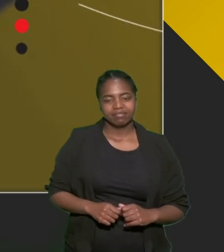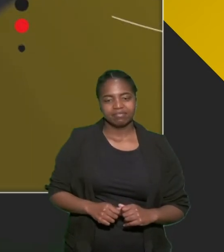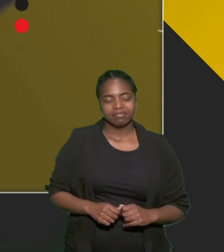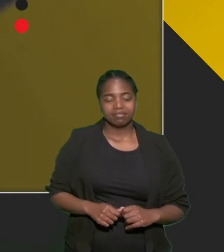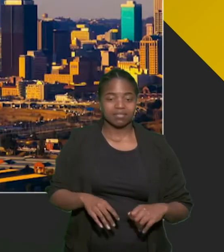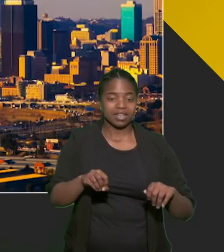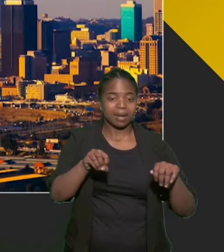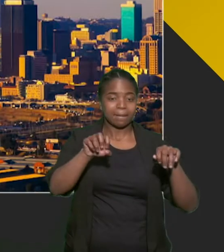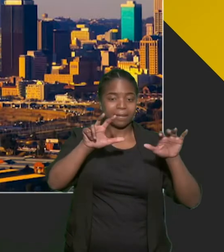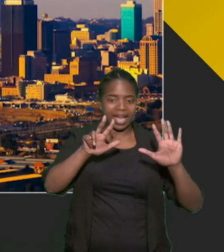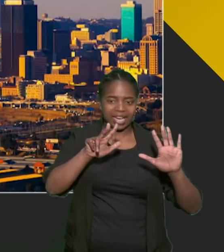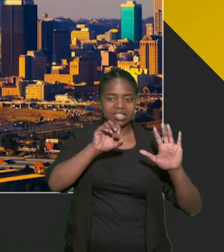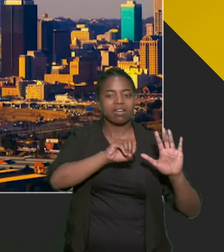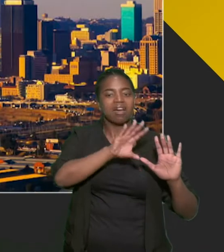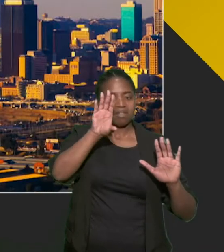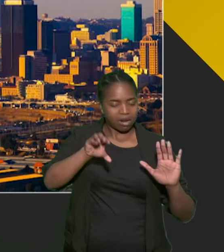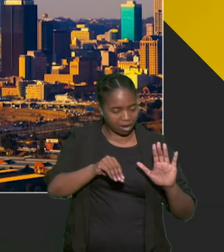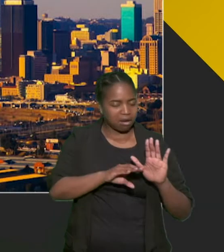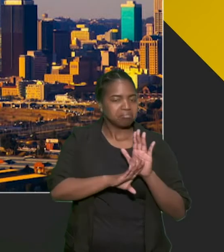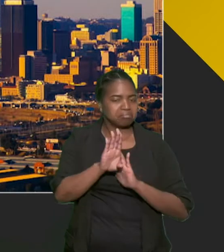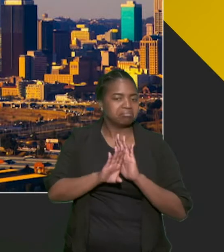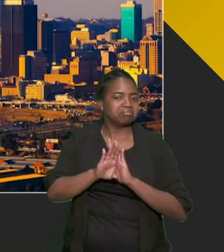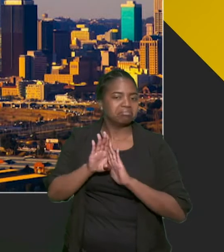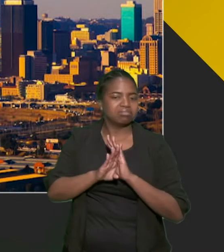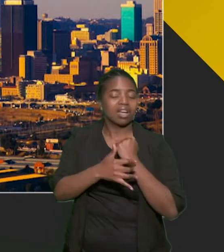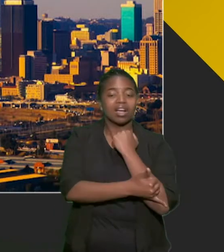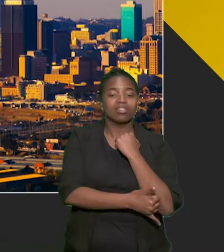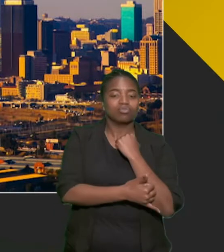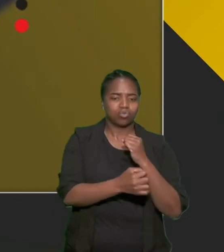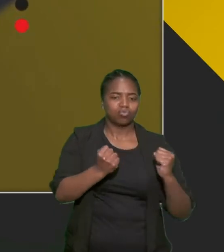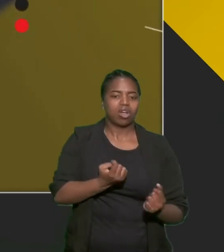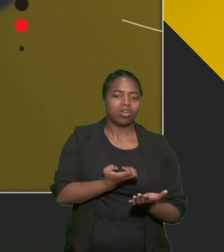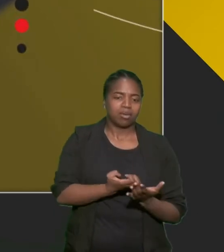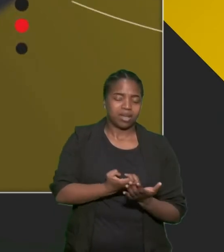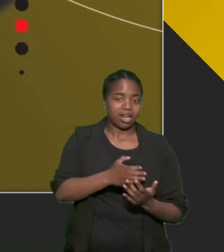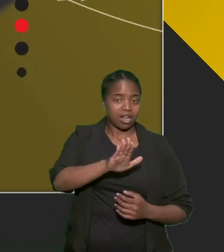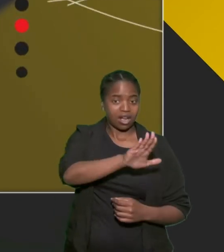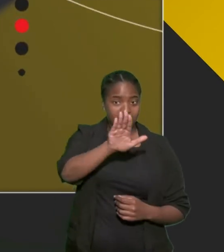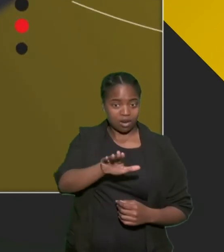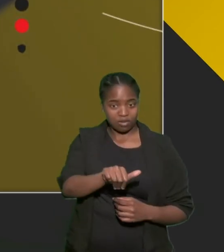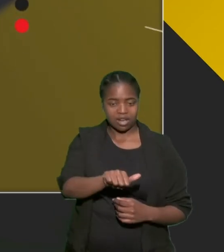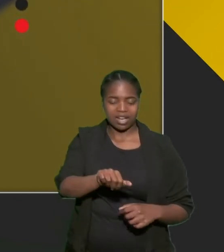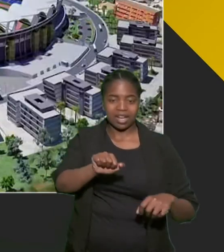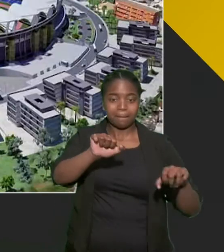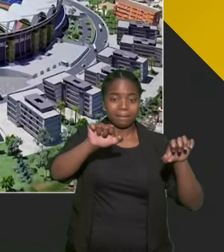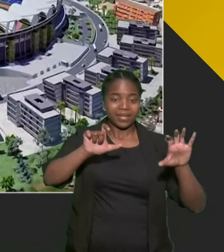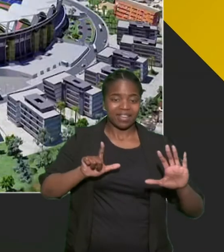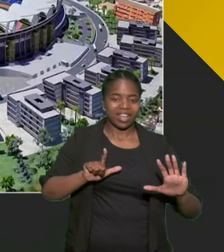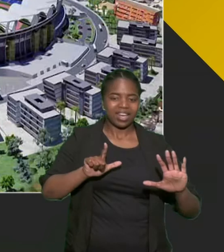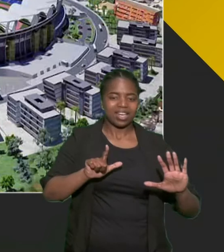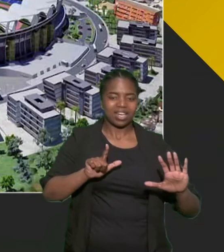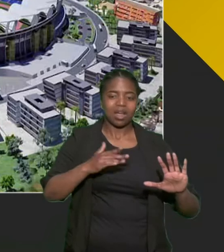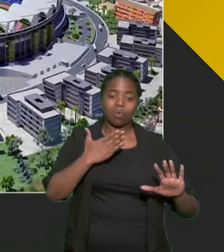Then you've got South Africa coming in at number 8, with one of the strongest economies in the African continent. Number 7